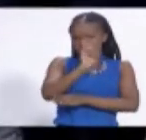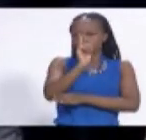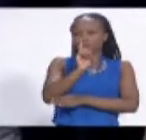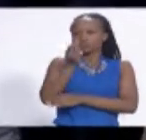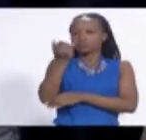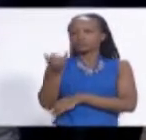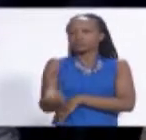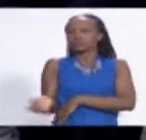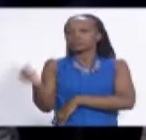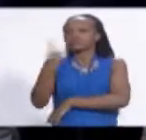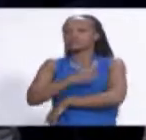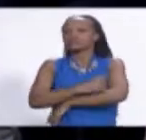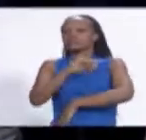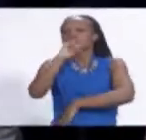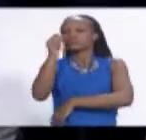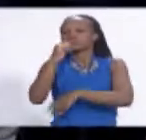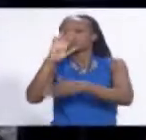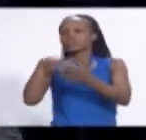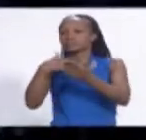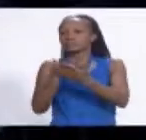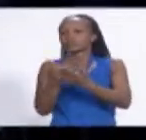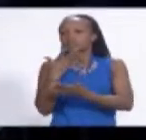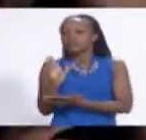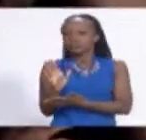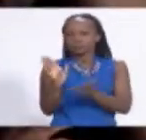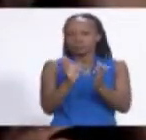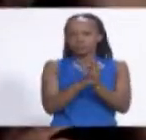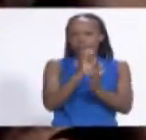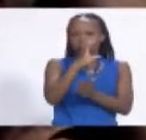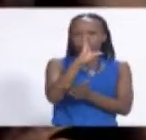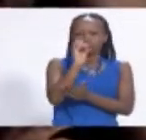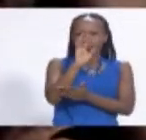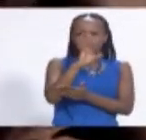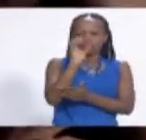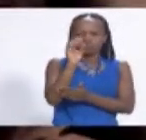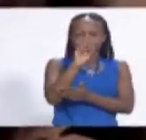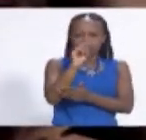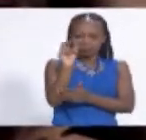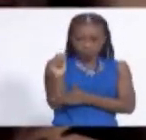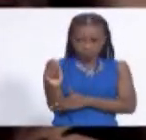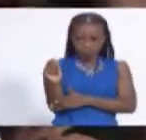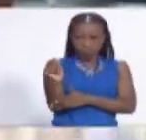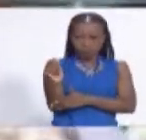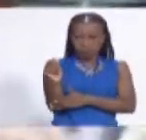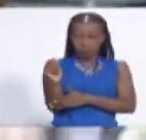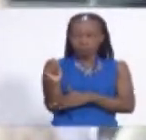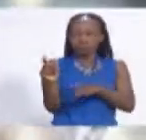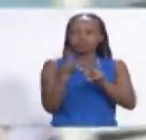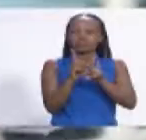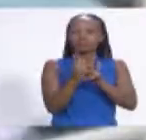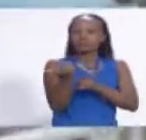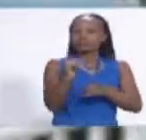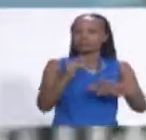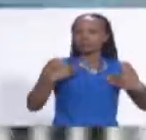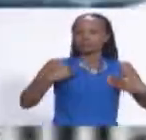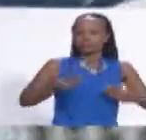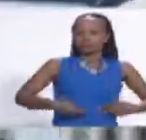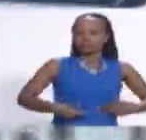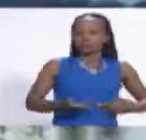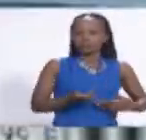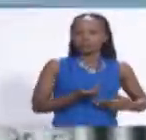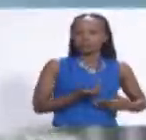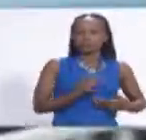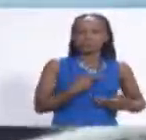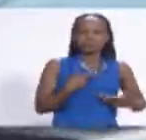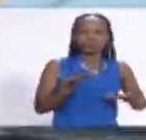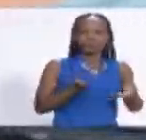today, with the dreaded news of coronavirus reaching the country dawning on Kenyans. Any person who may have planned for a